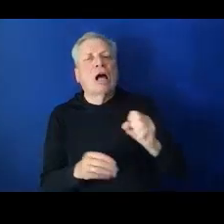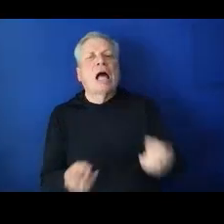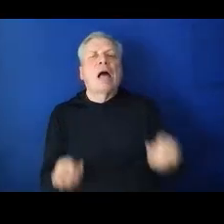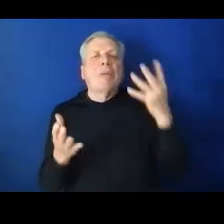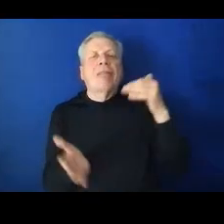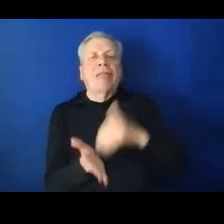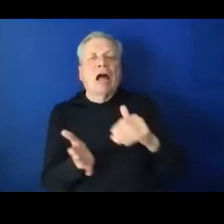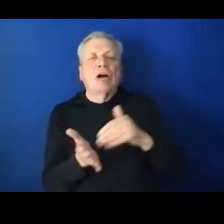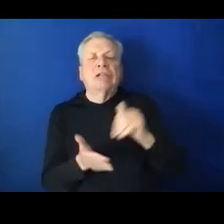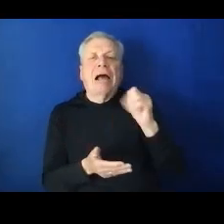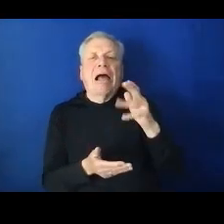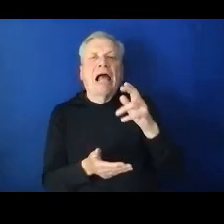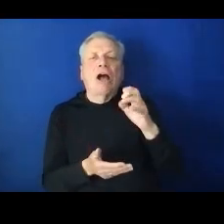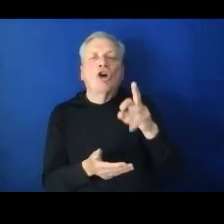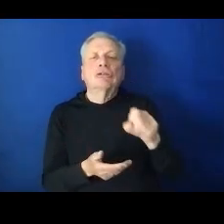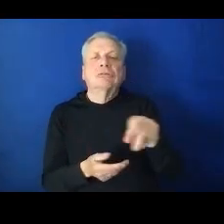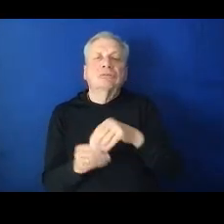park?